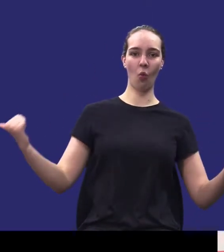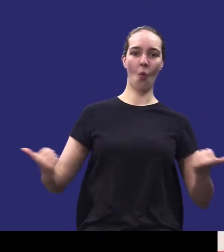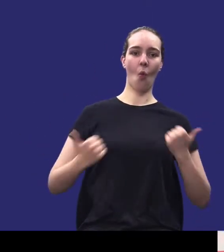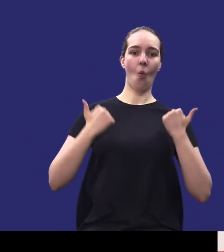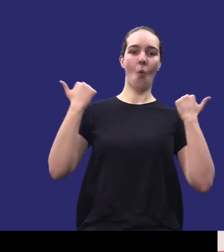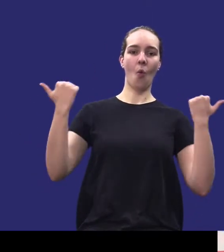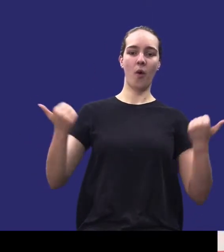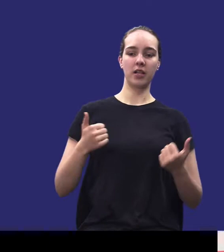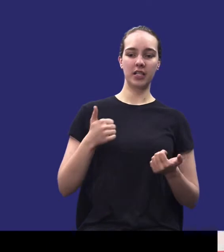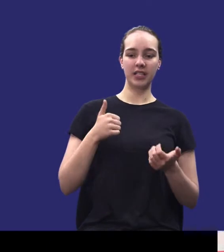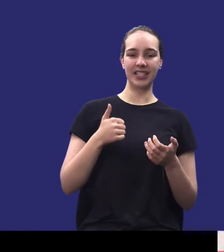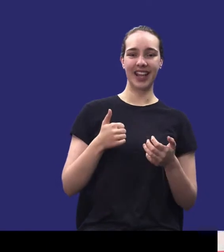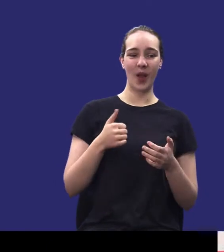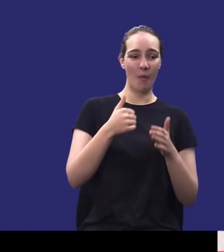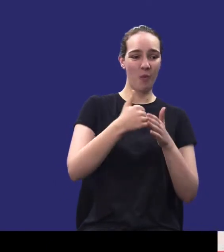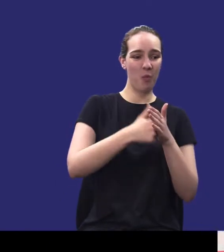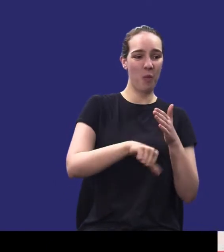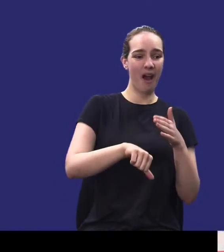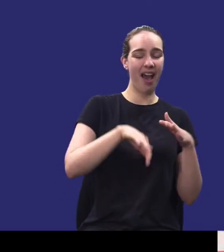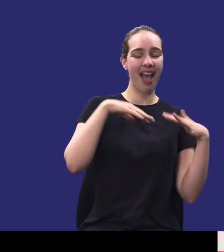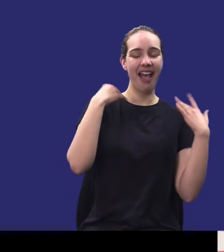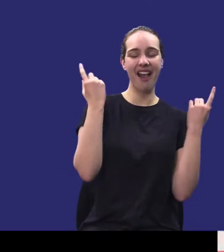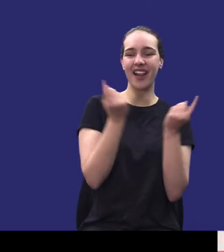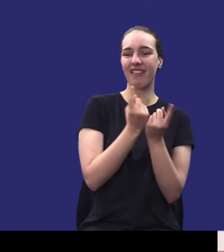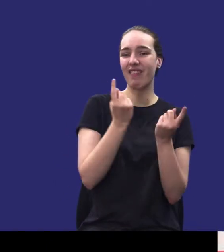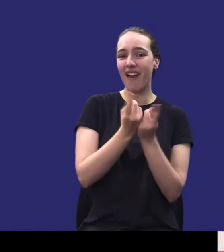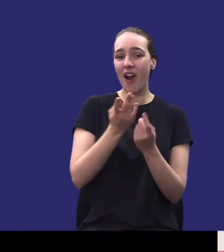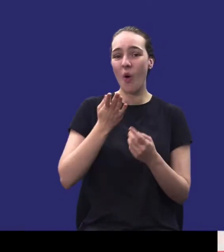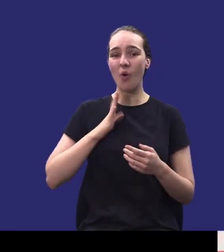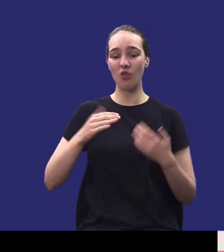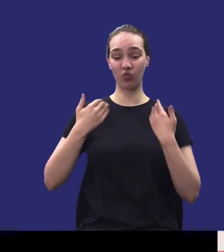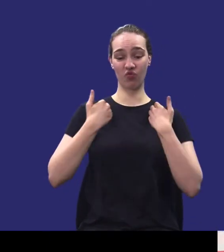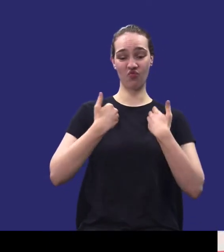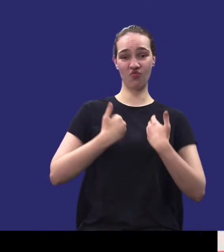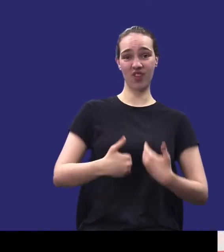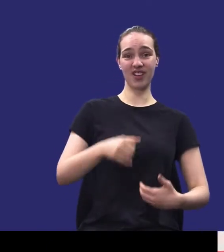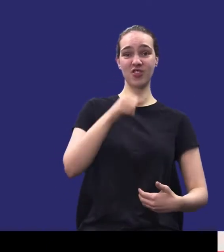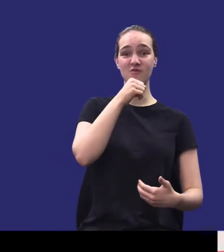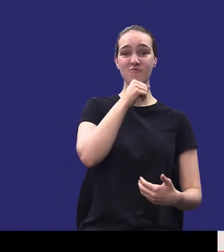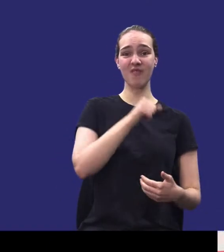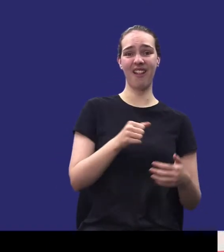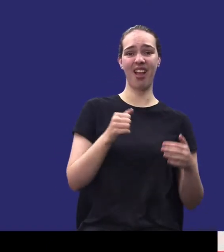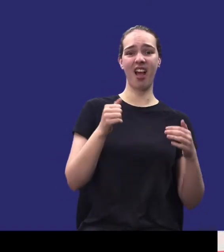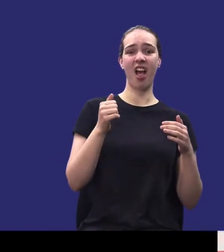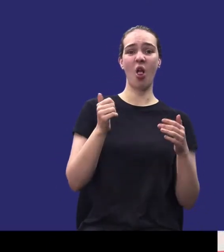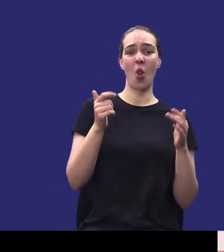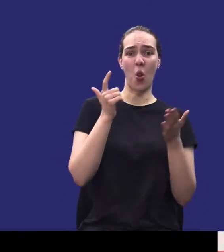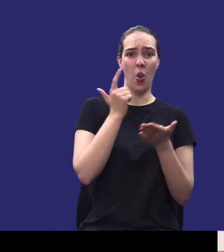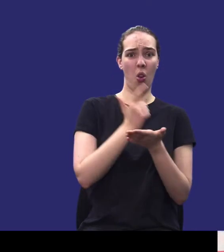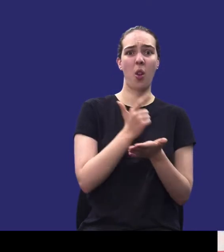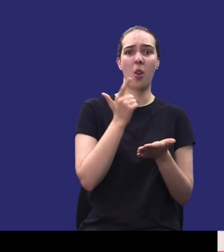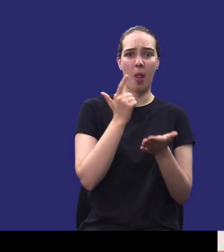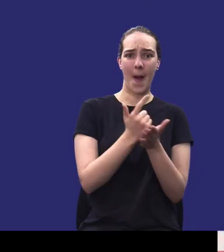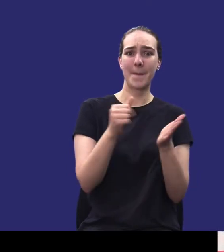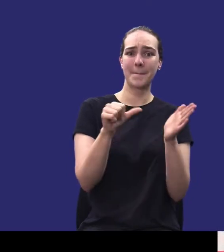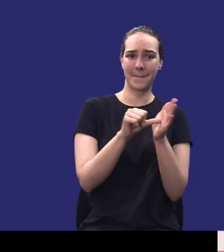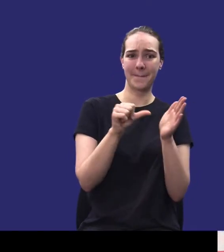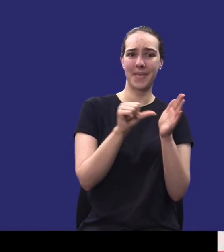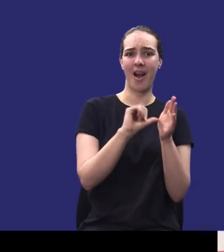he could buy anything he wanted. The rich man had lots more money at home.